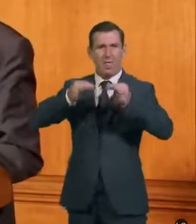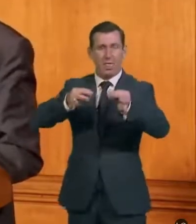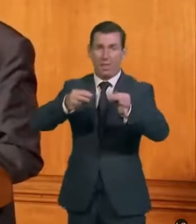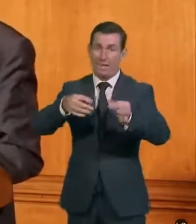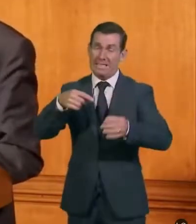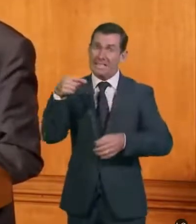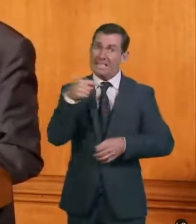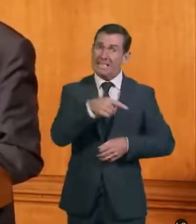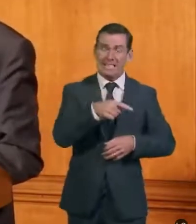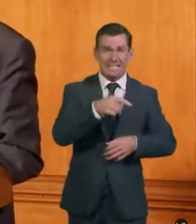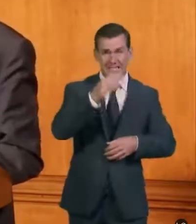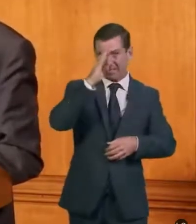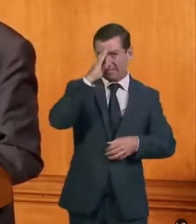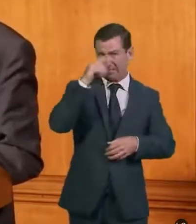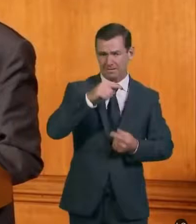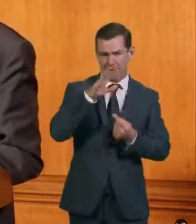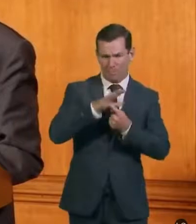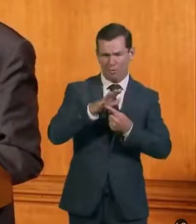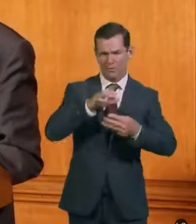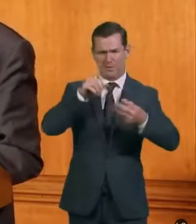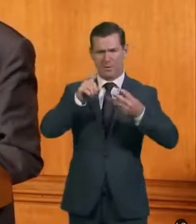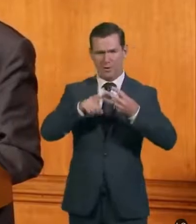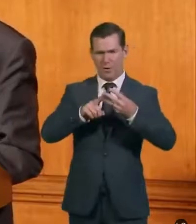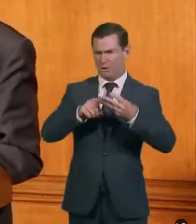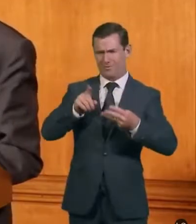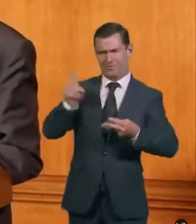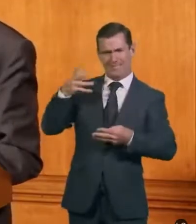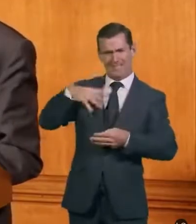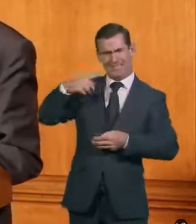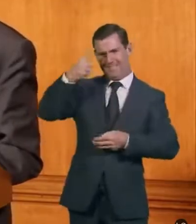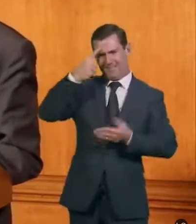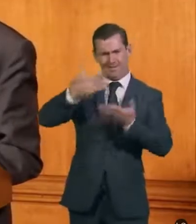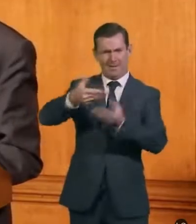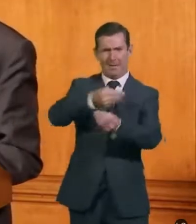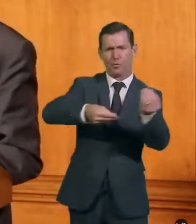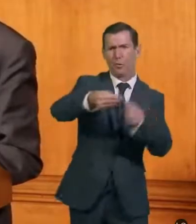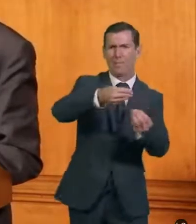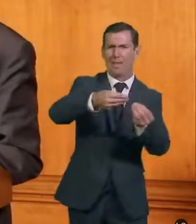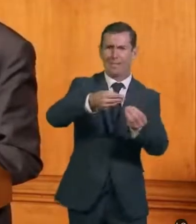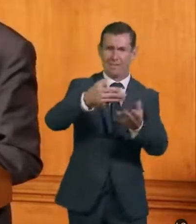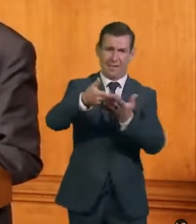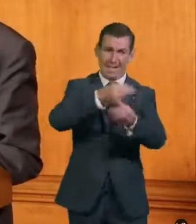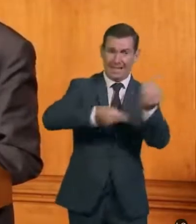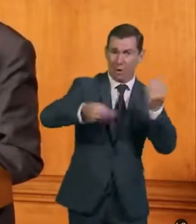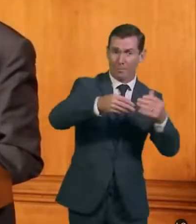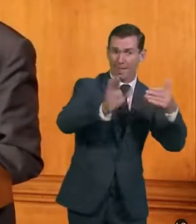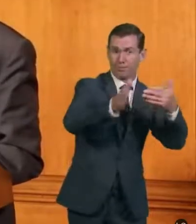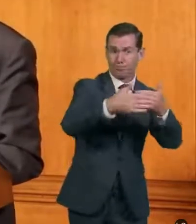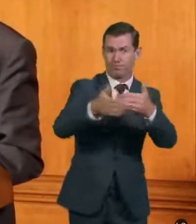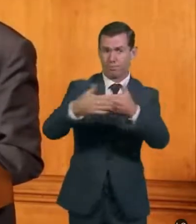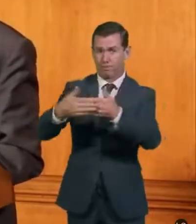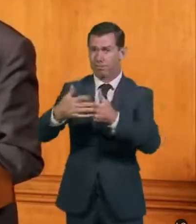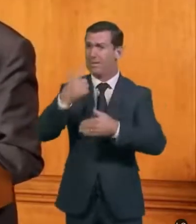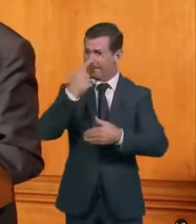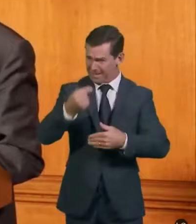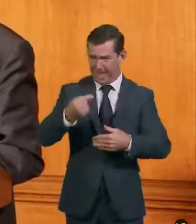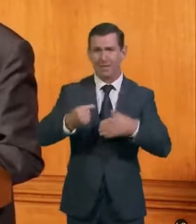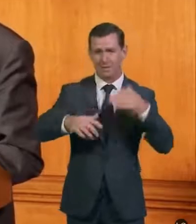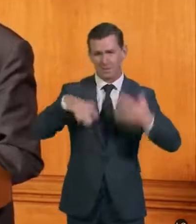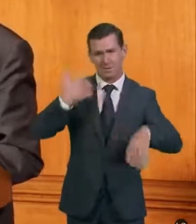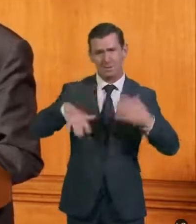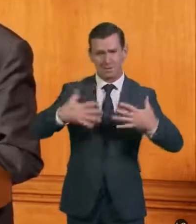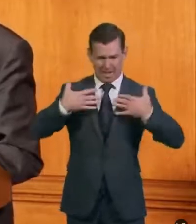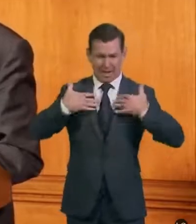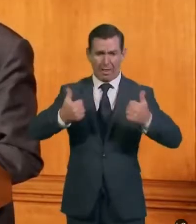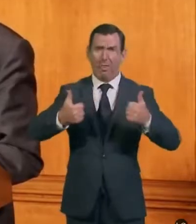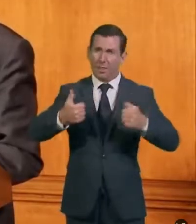economy, which clearly has effects on health as well, and can have very long-lasting damage, and there are effects on